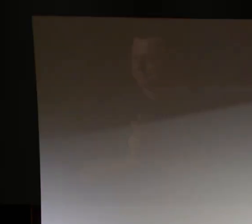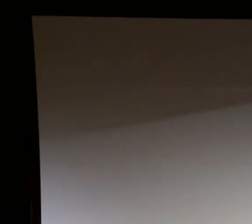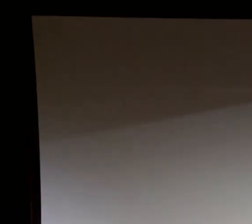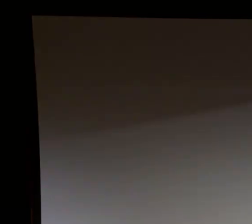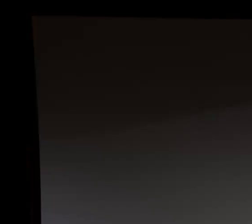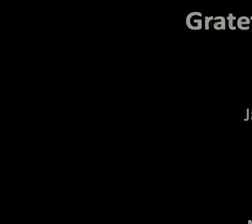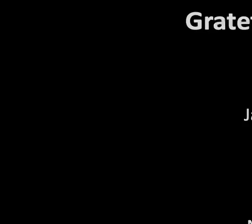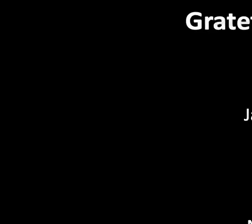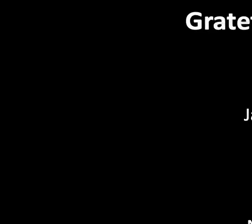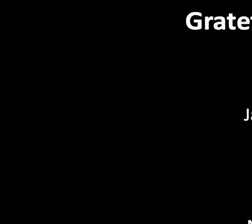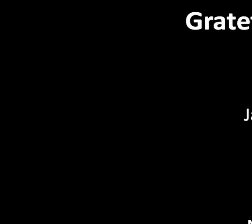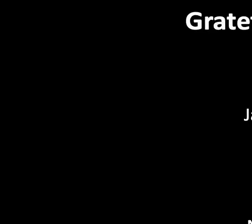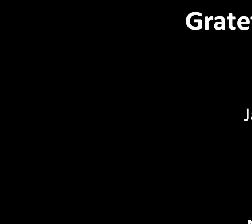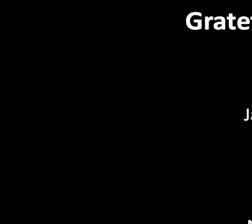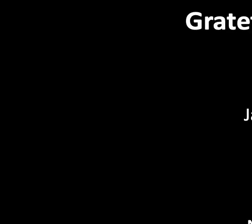Thank you so much.